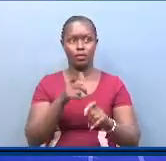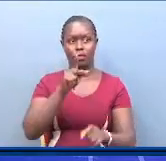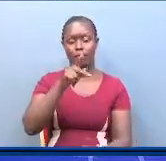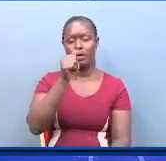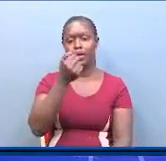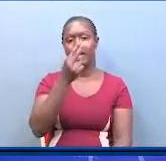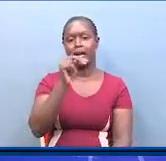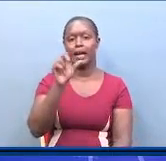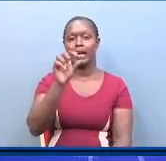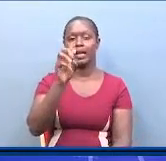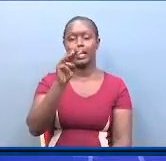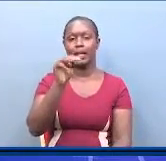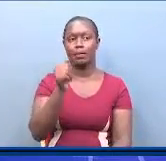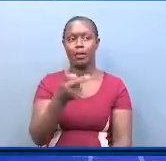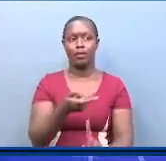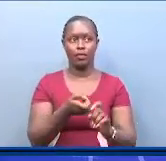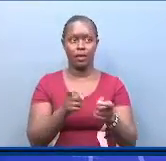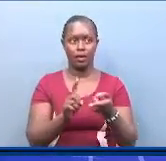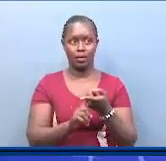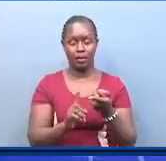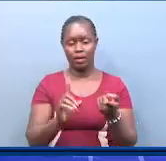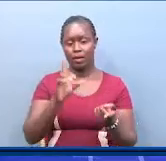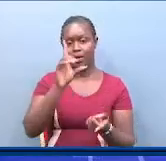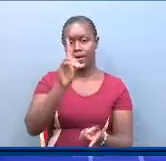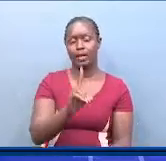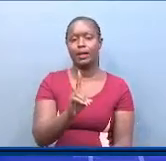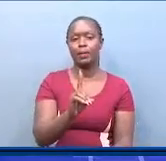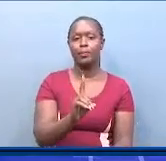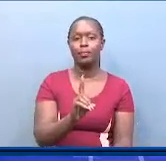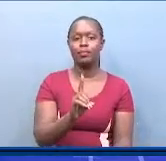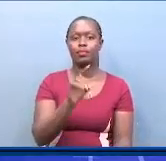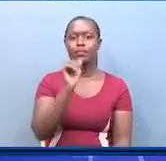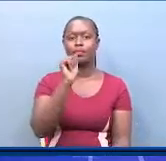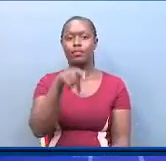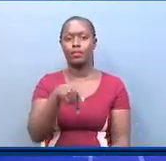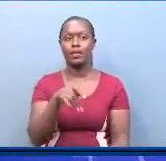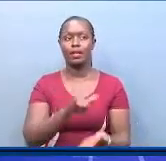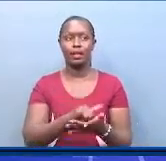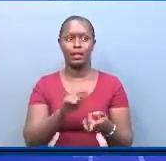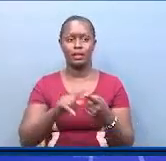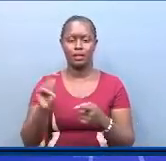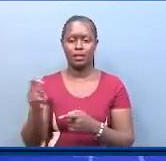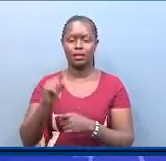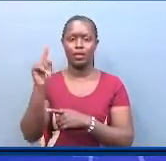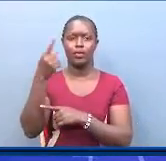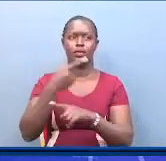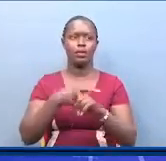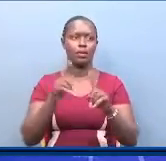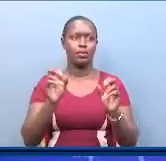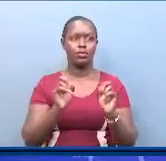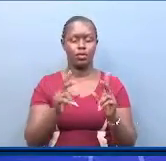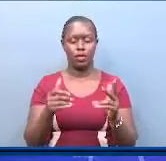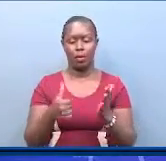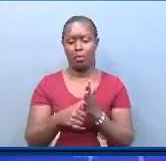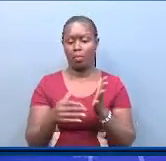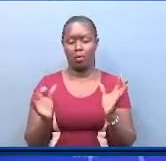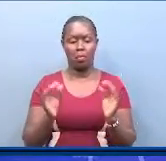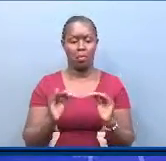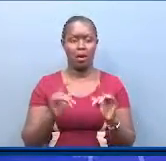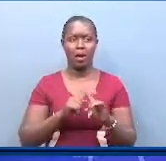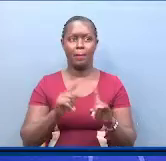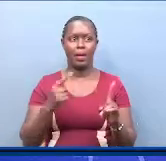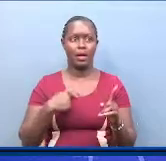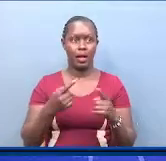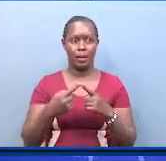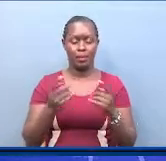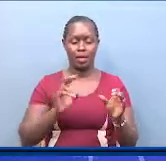at the Democratic Party of Kenya. Democratic Party of Kenya, it is purported to be in Kenya Kwanza. But it's okay, I have no problem. But I don't